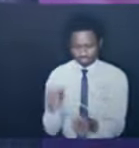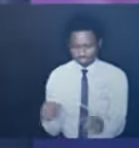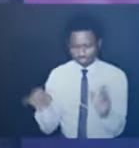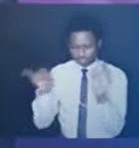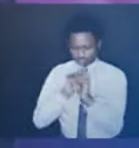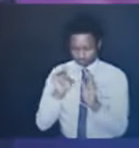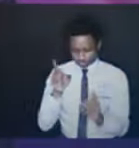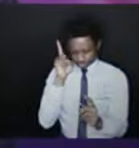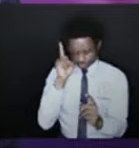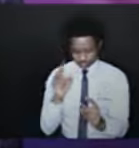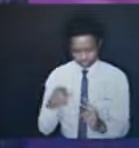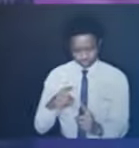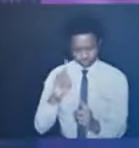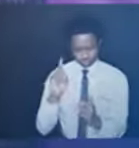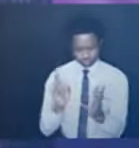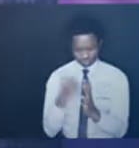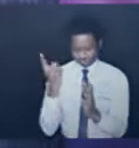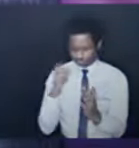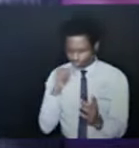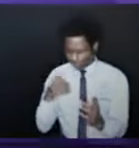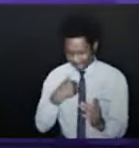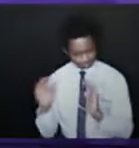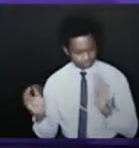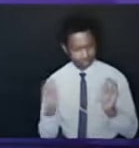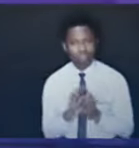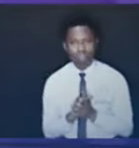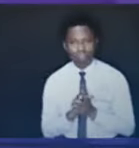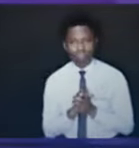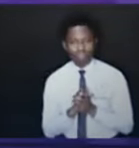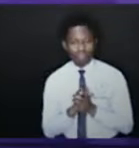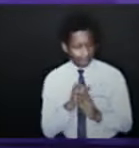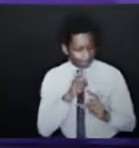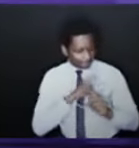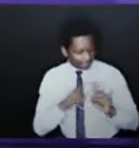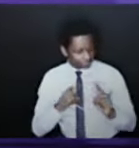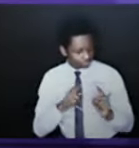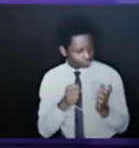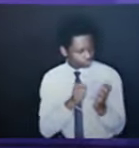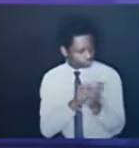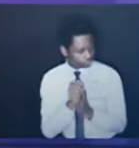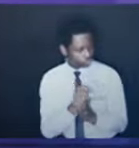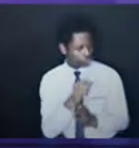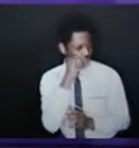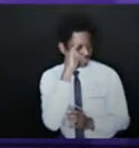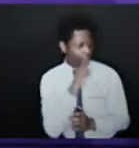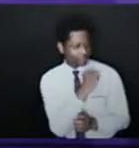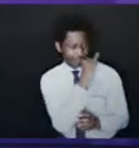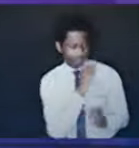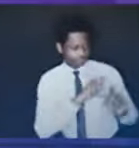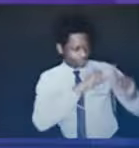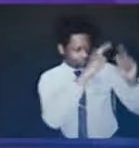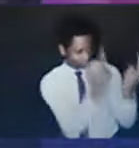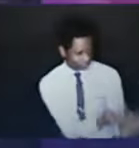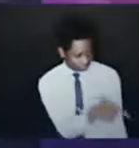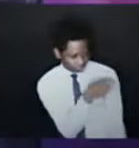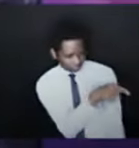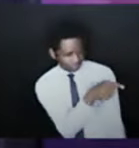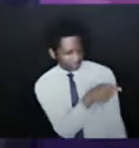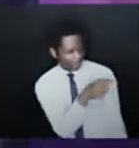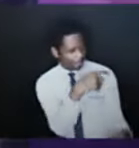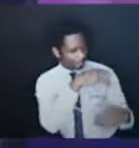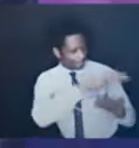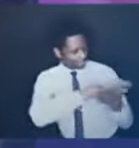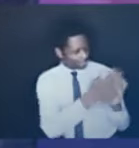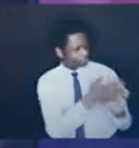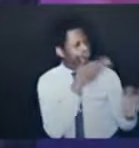it. Yet Israel makes a good pattern for the understanding of the church.